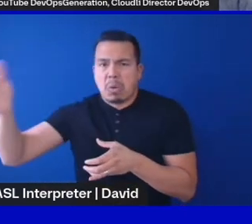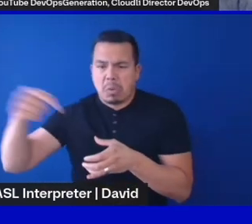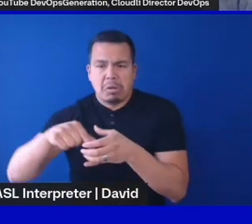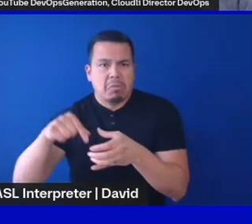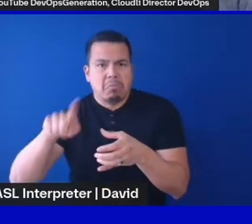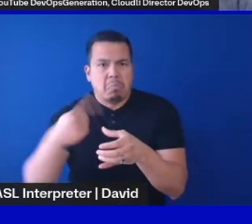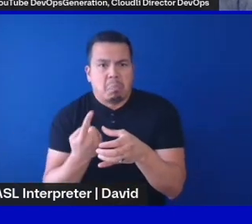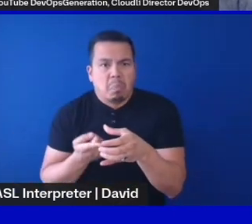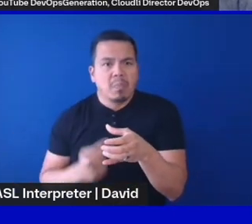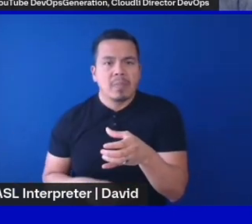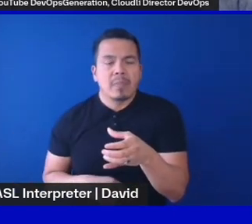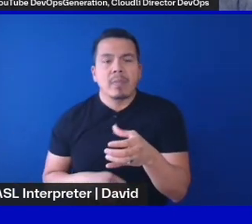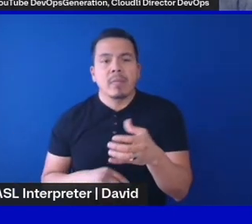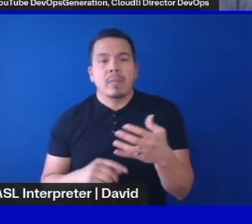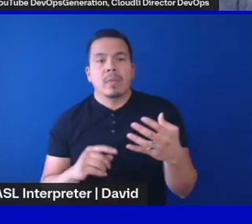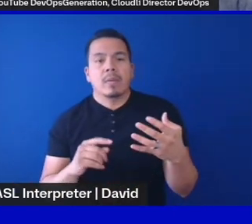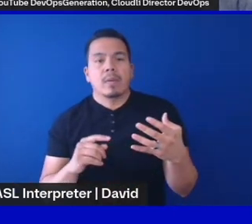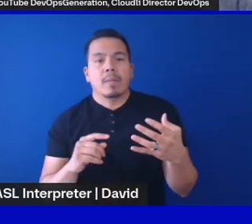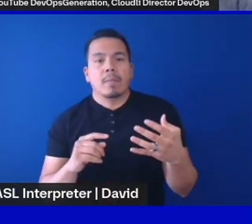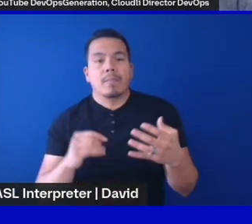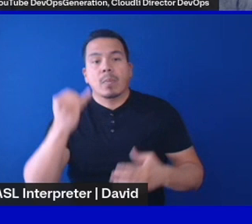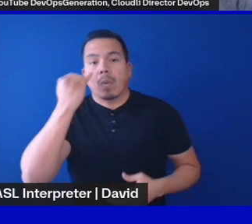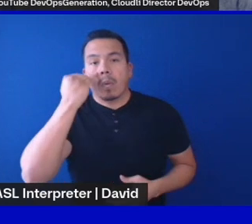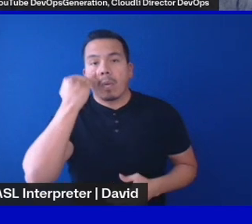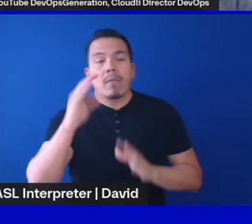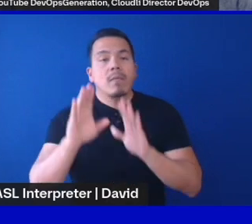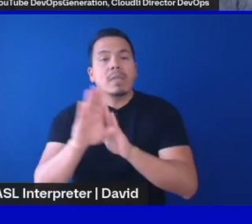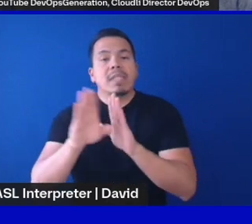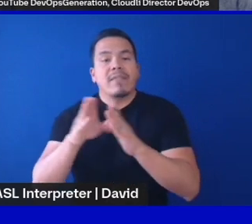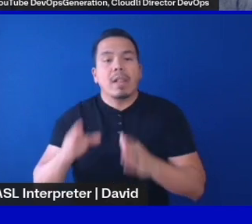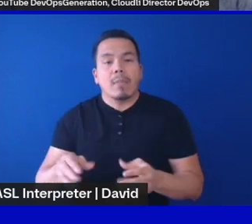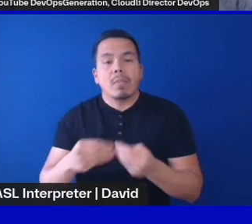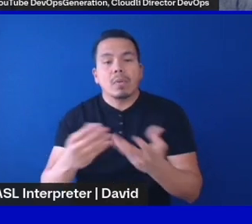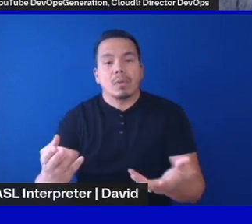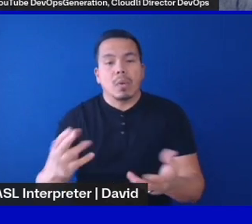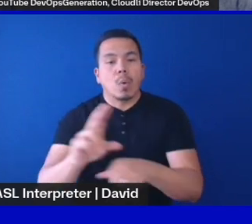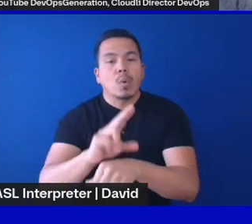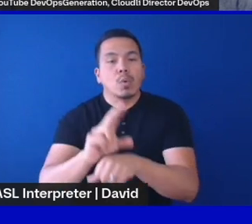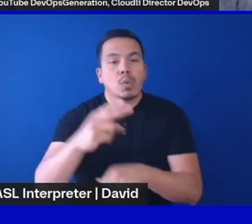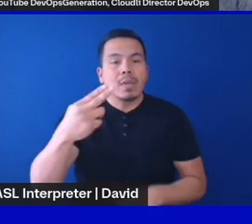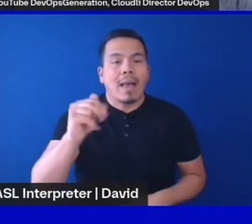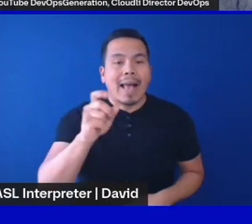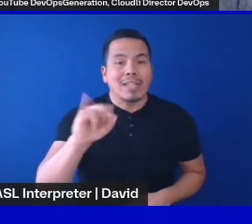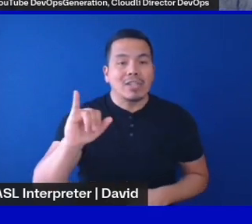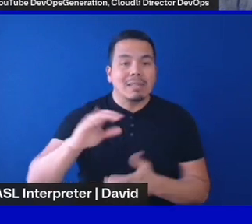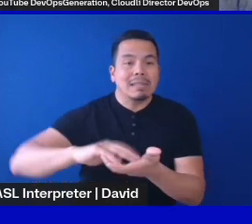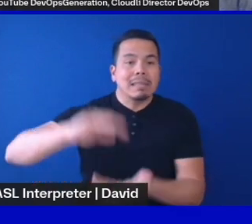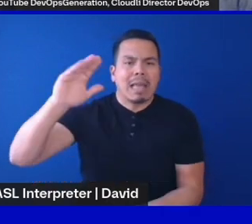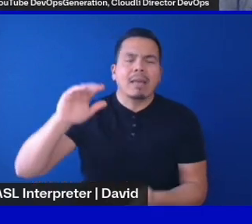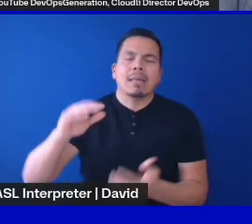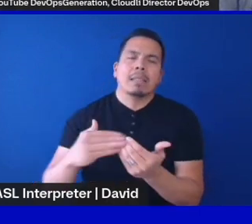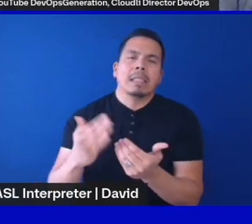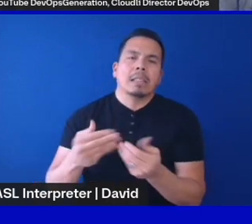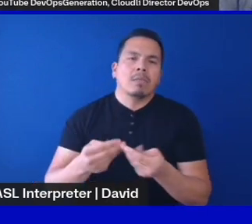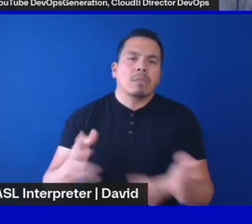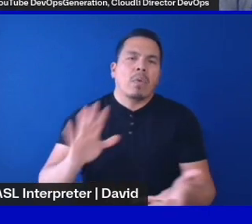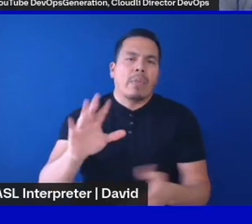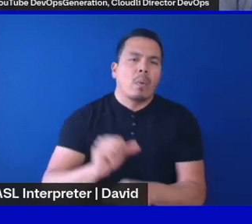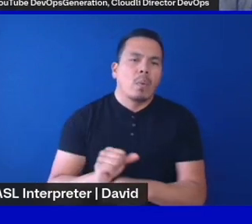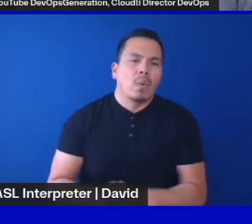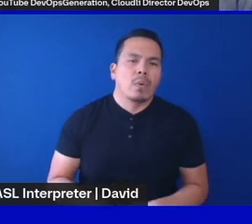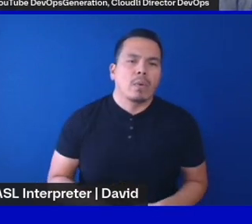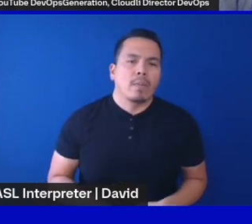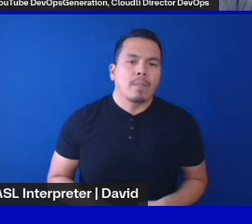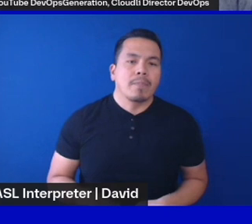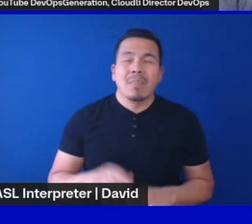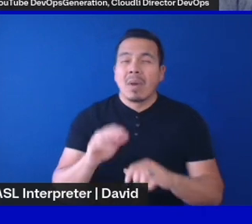your developers are offered Hashistack, they're empowered because they can more easily deploy their work. But most